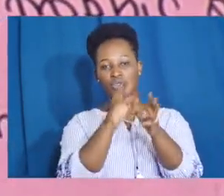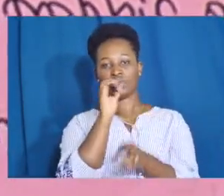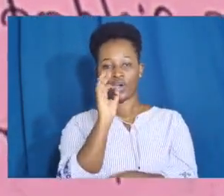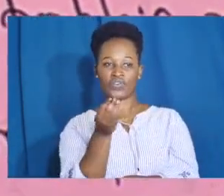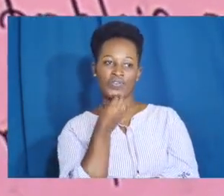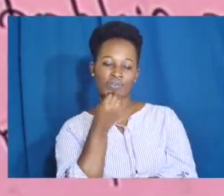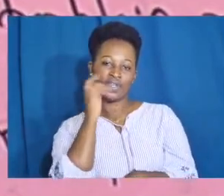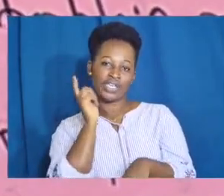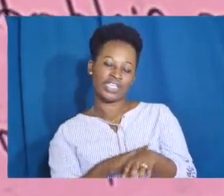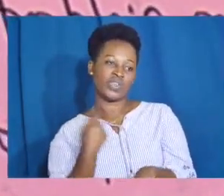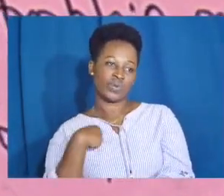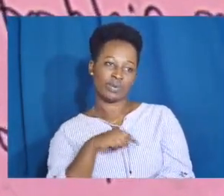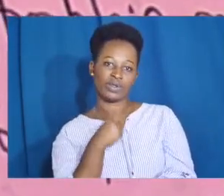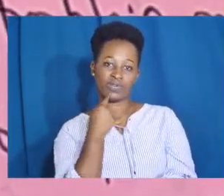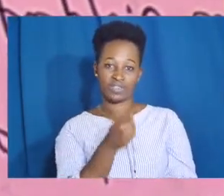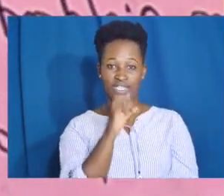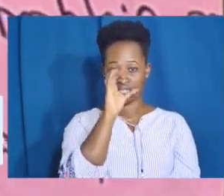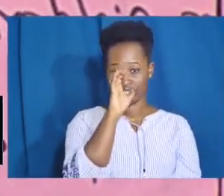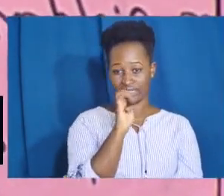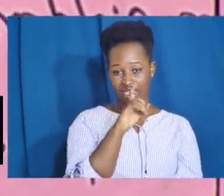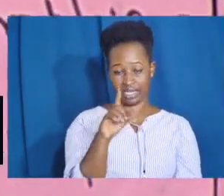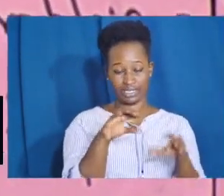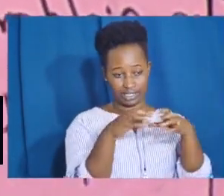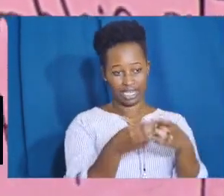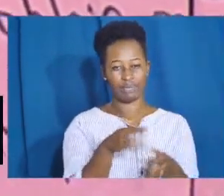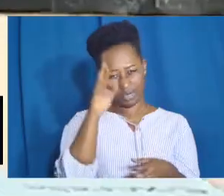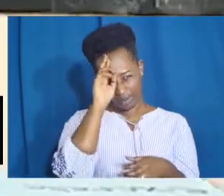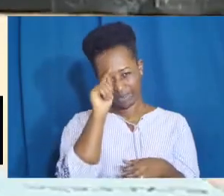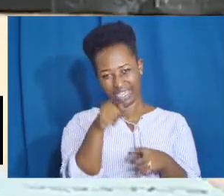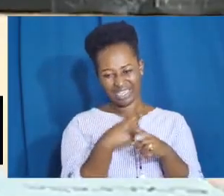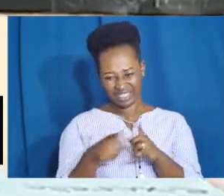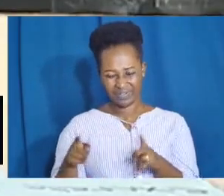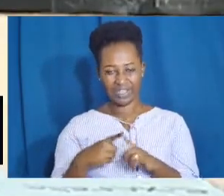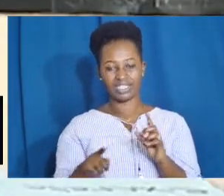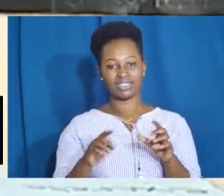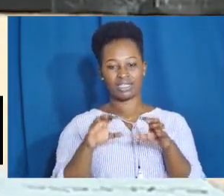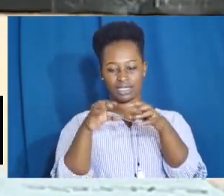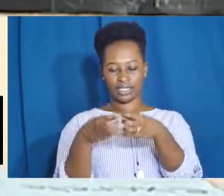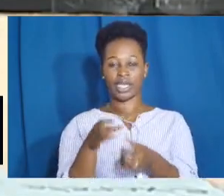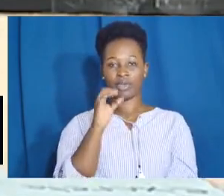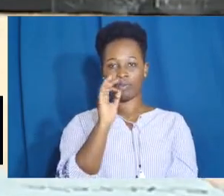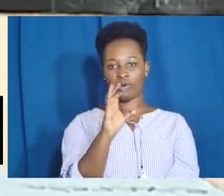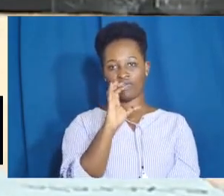say cell type, remember, there are different types of cells.